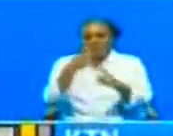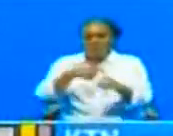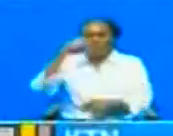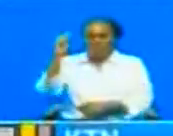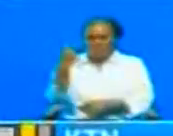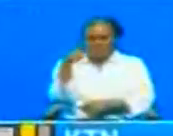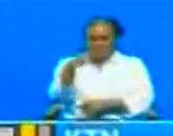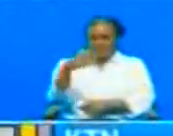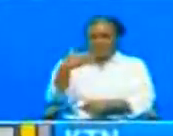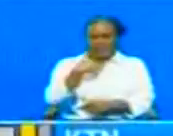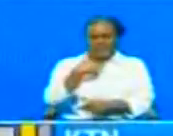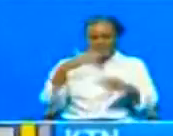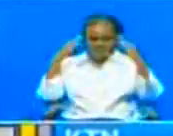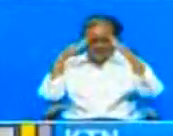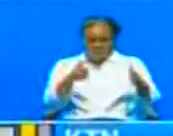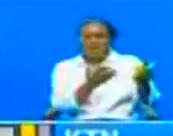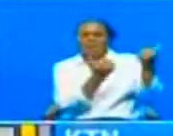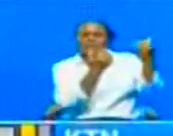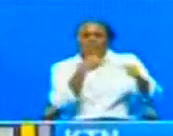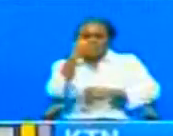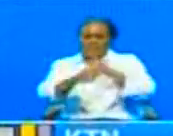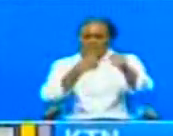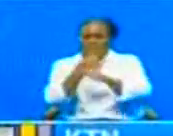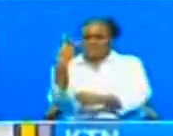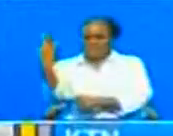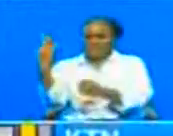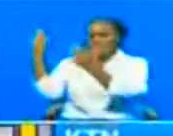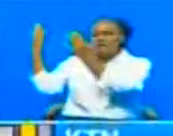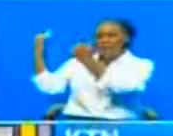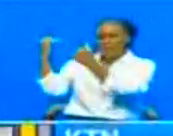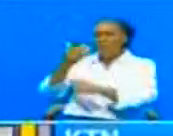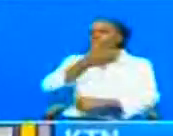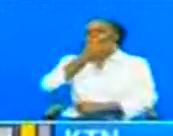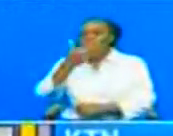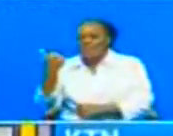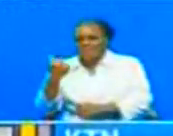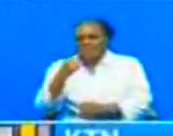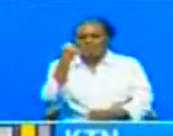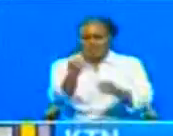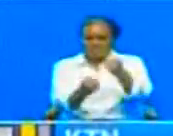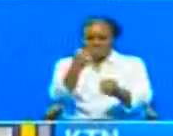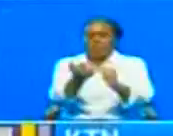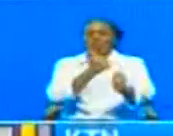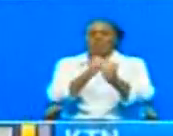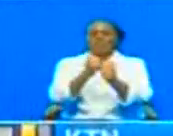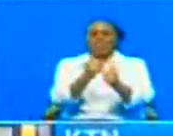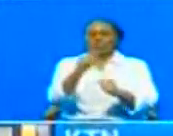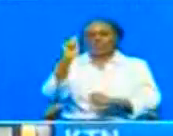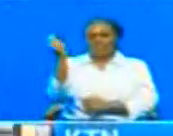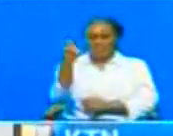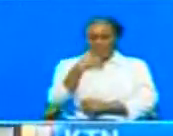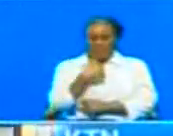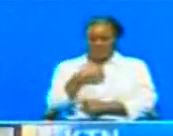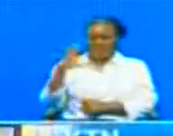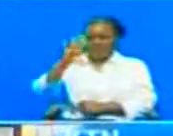remains a point of focus. We expect that in 3 years, we will be the best run event